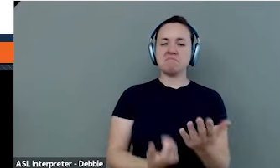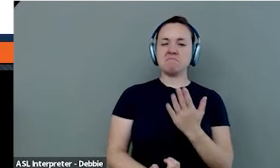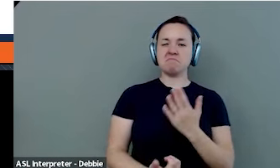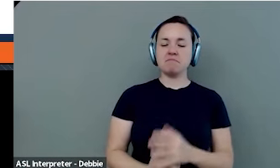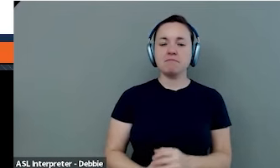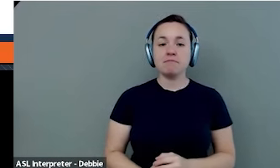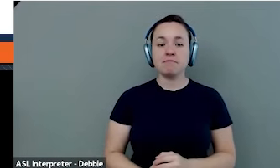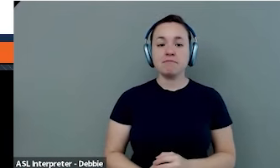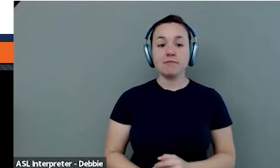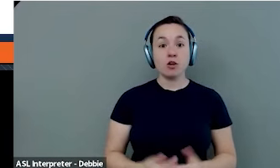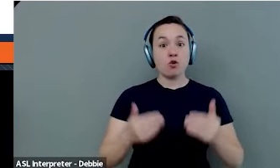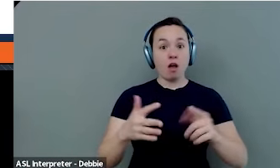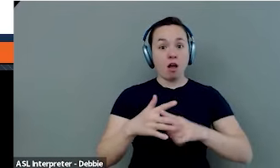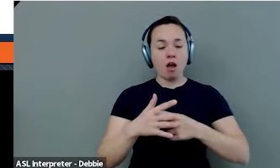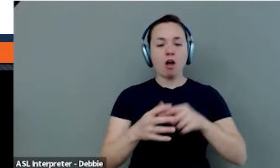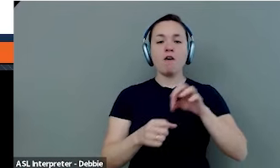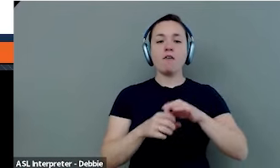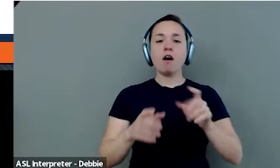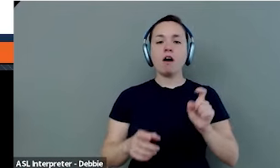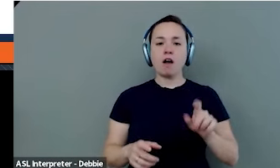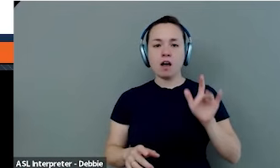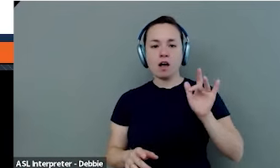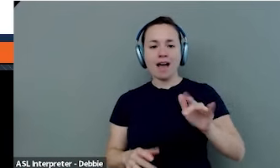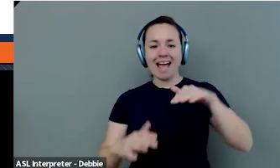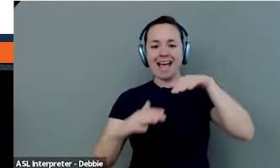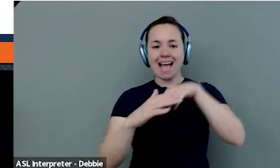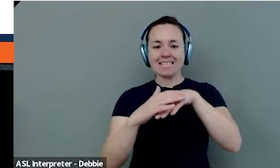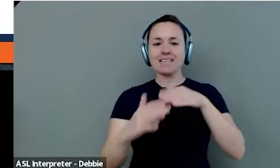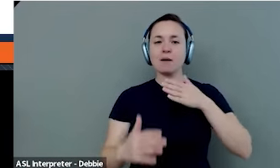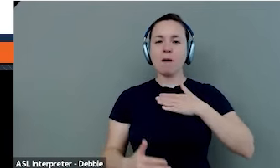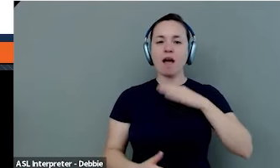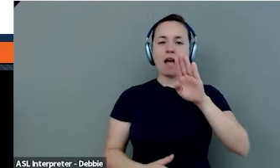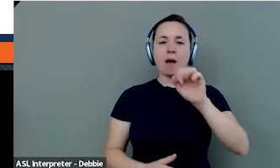To get started, voters will click the Access My Ballot button.